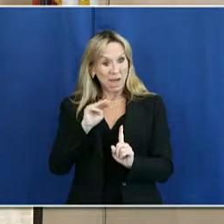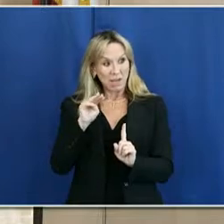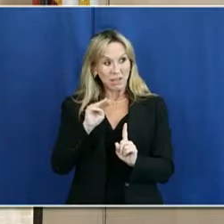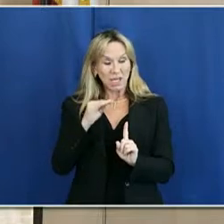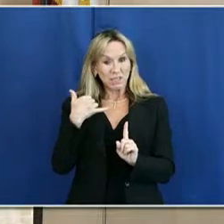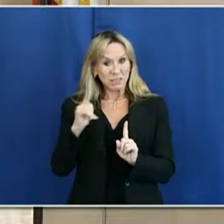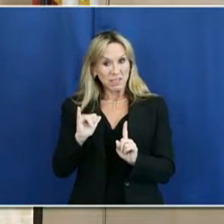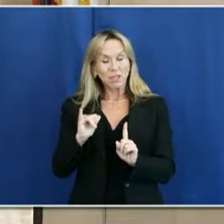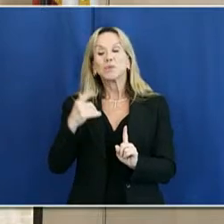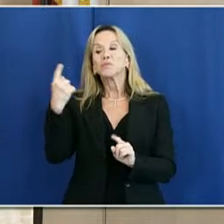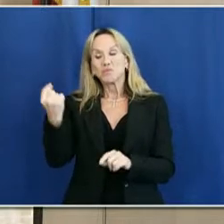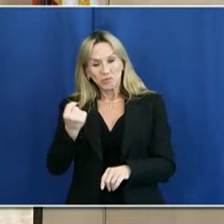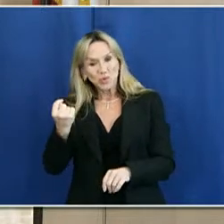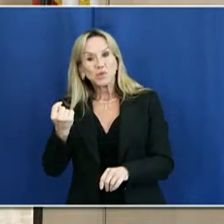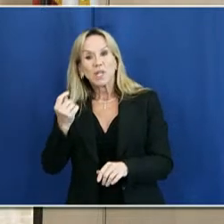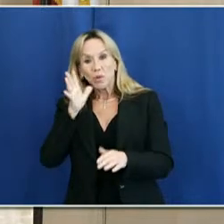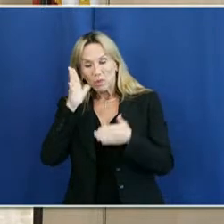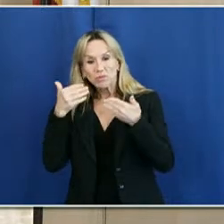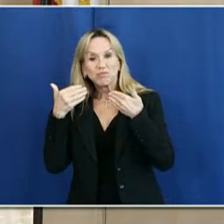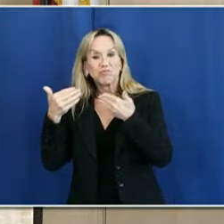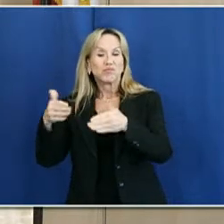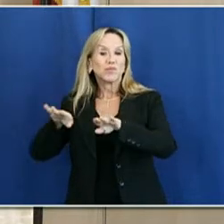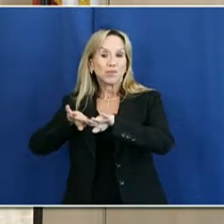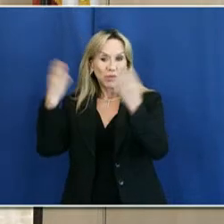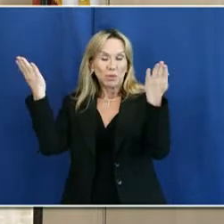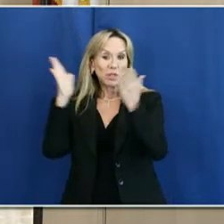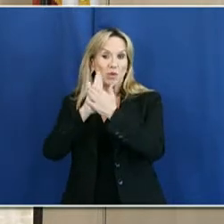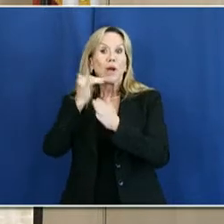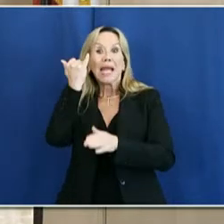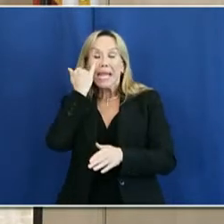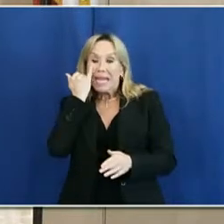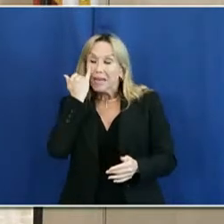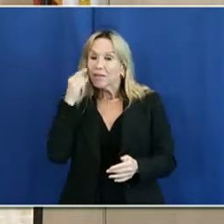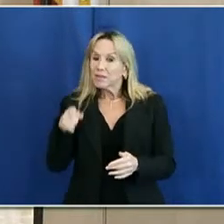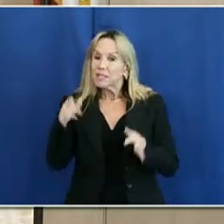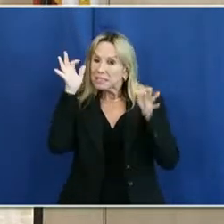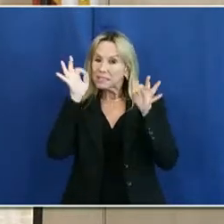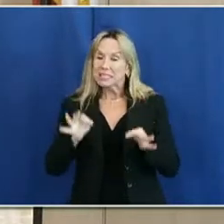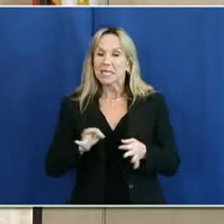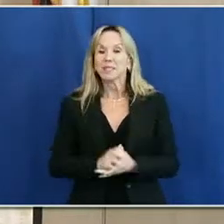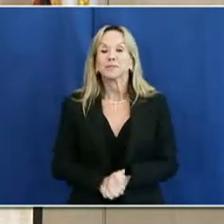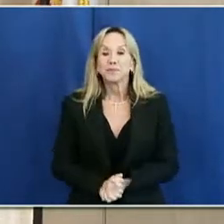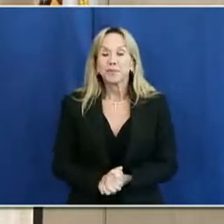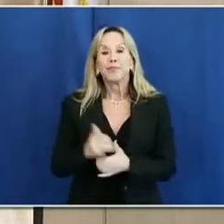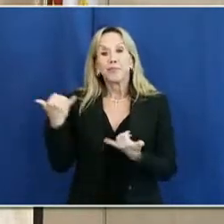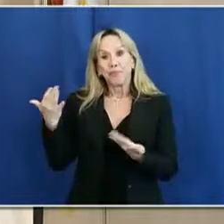schools would be able to open if they choose to do so. Dr. Gatto?